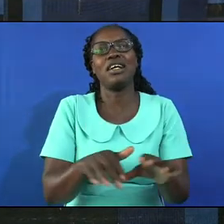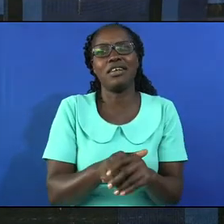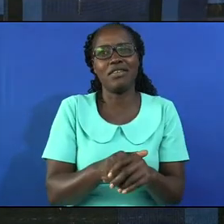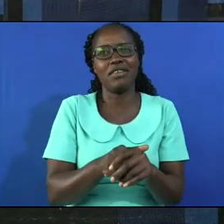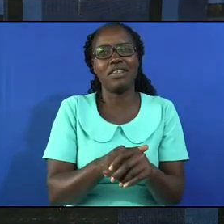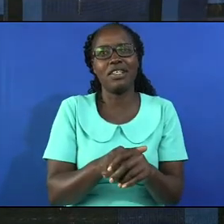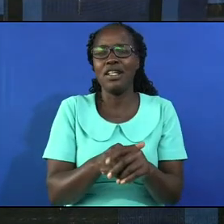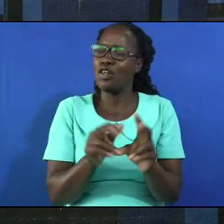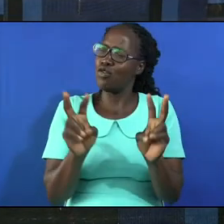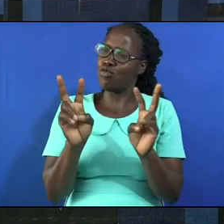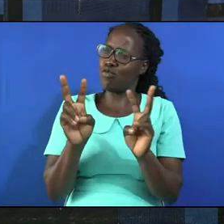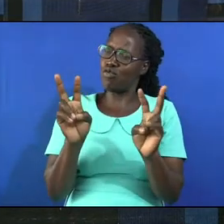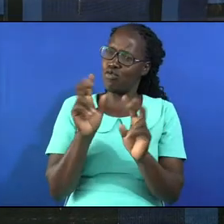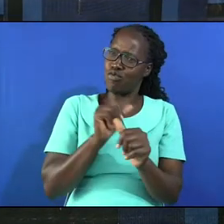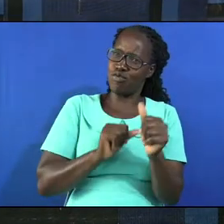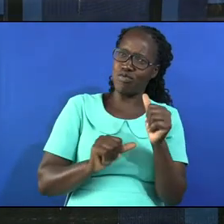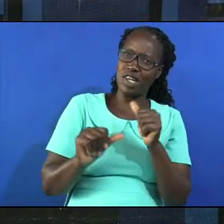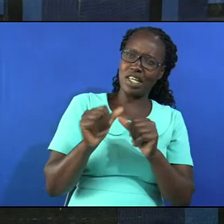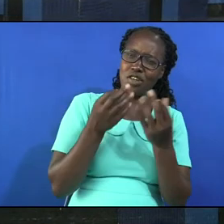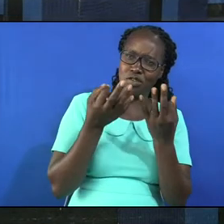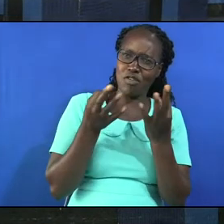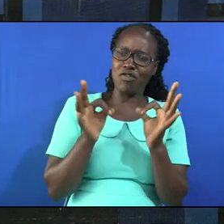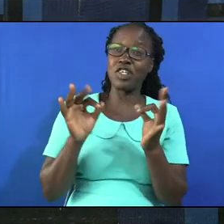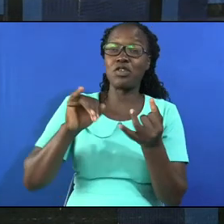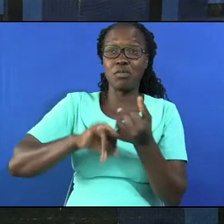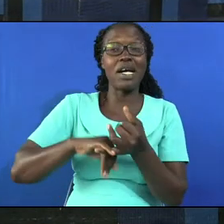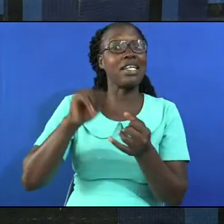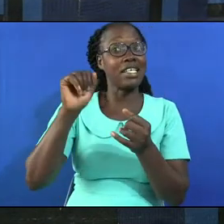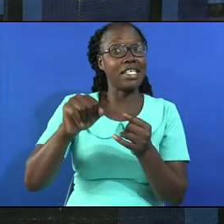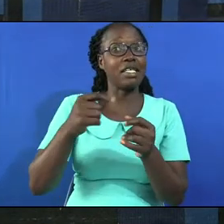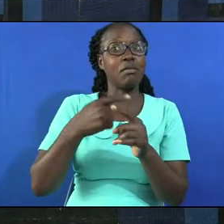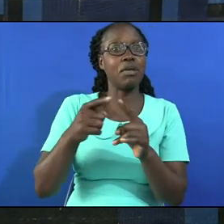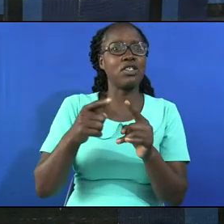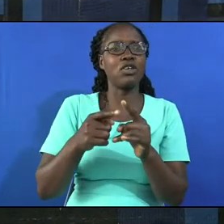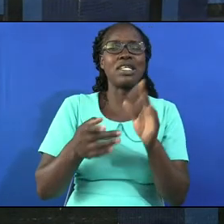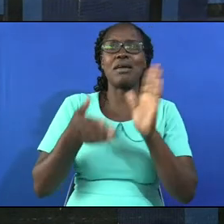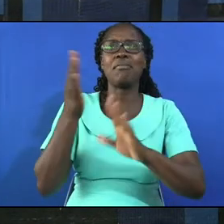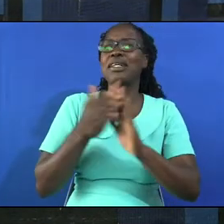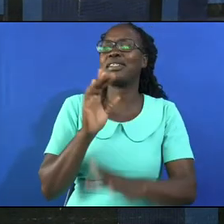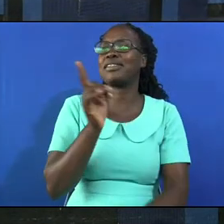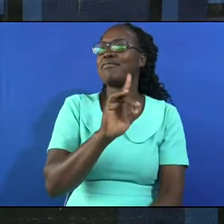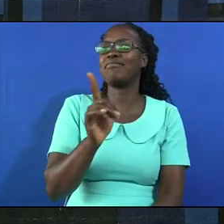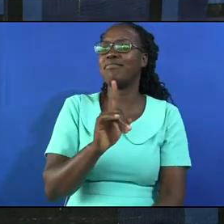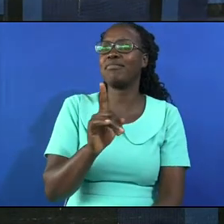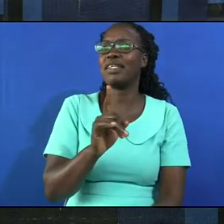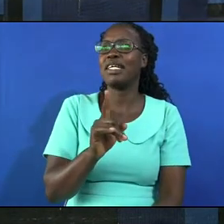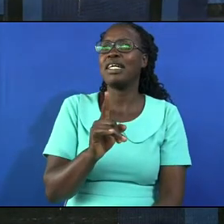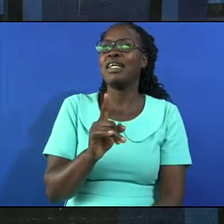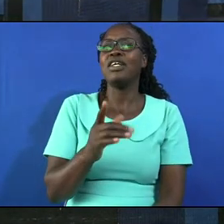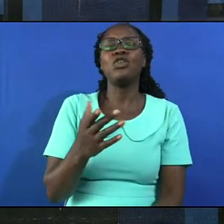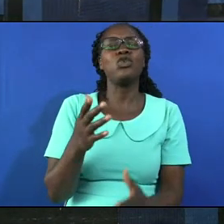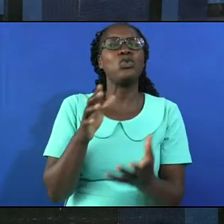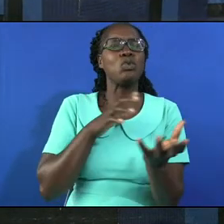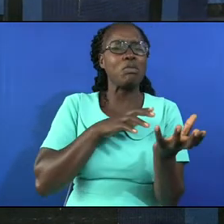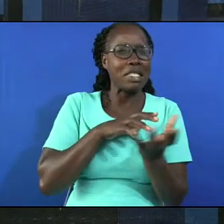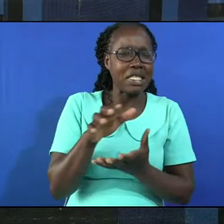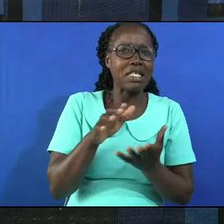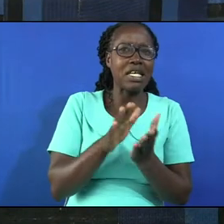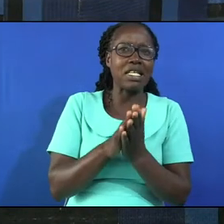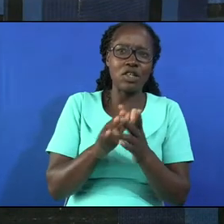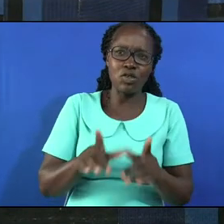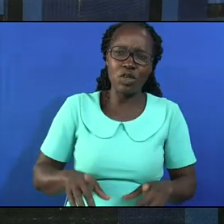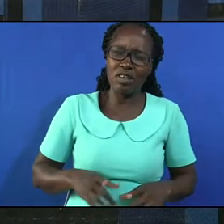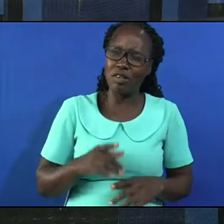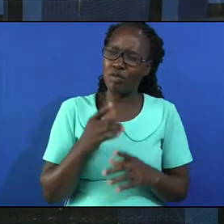Slow down. Look around. You are free to remarry, but it is not an emergency. You messed up and you have just